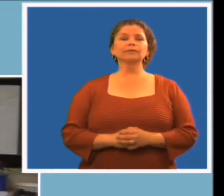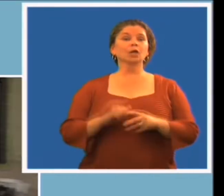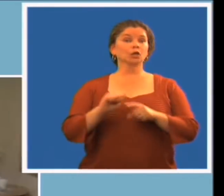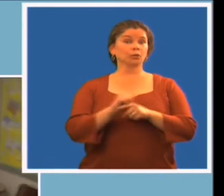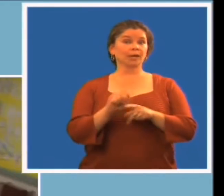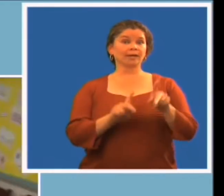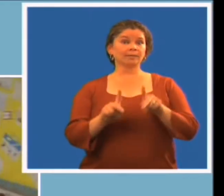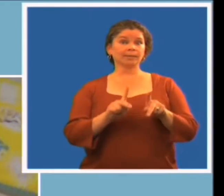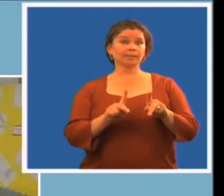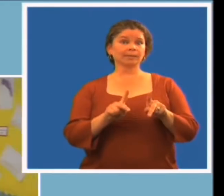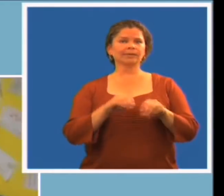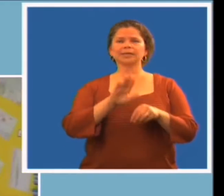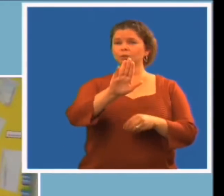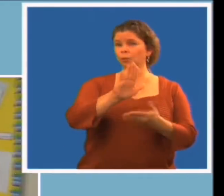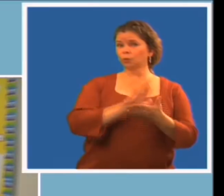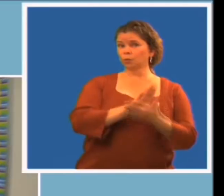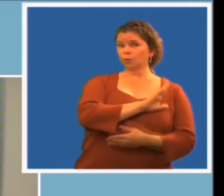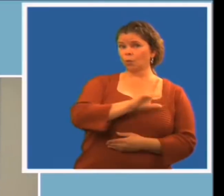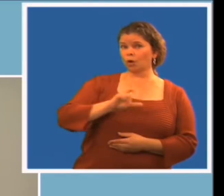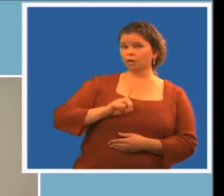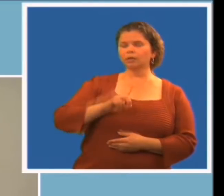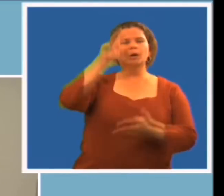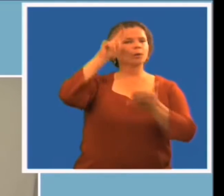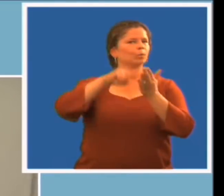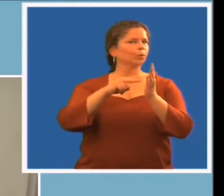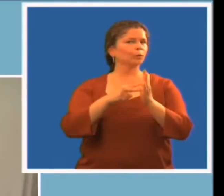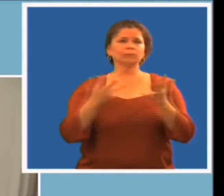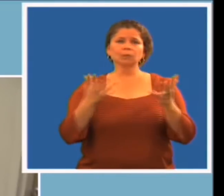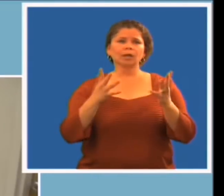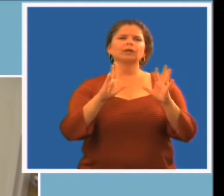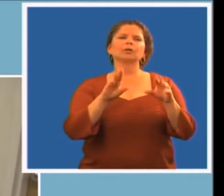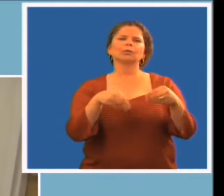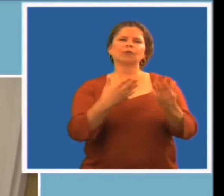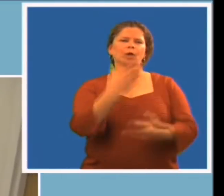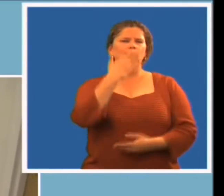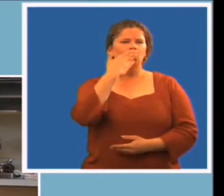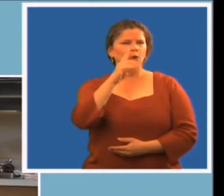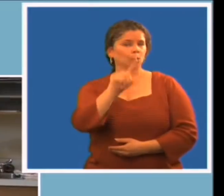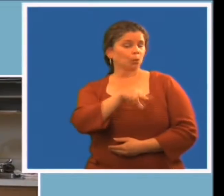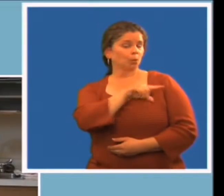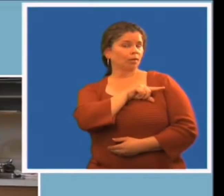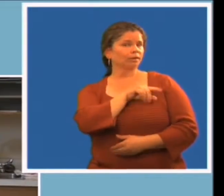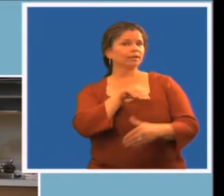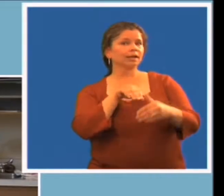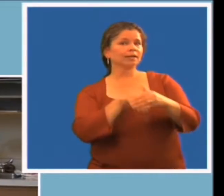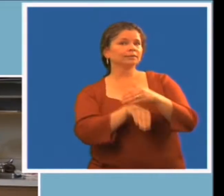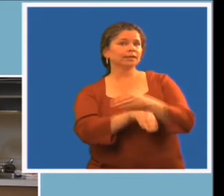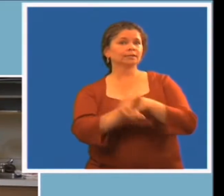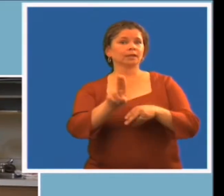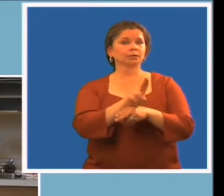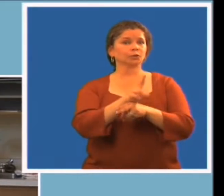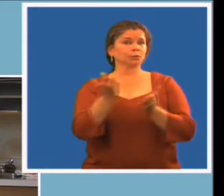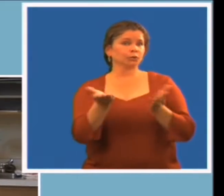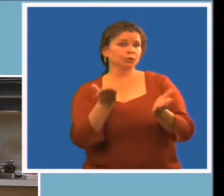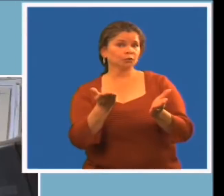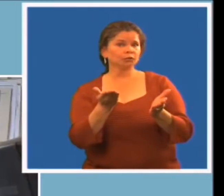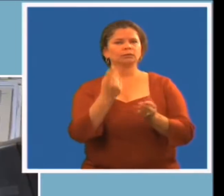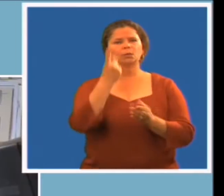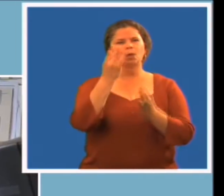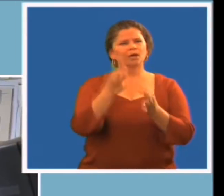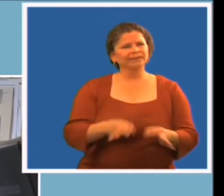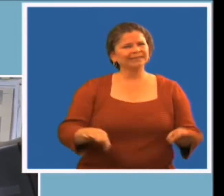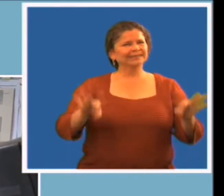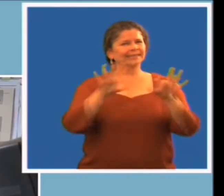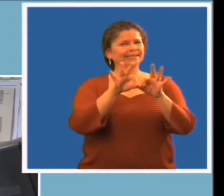Training people in your school boards to provide quality, accessible customer service is one of the key elements of this